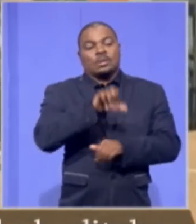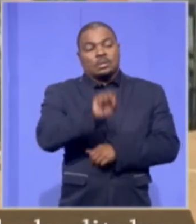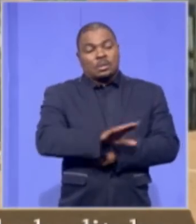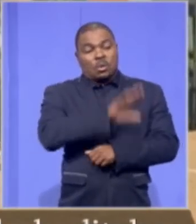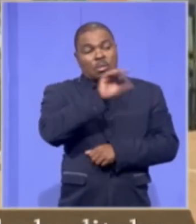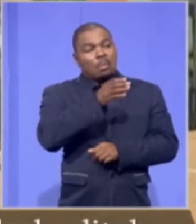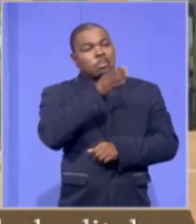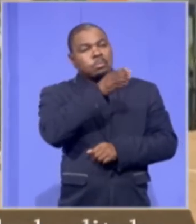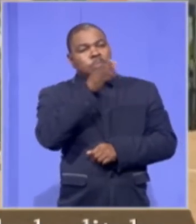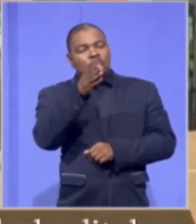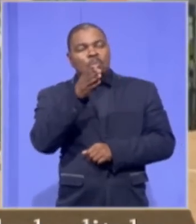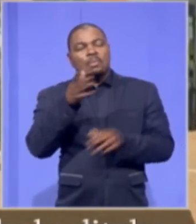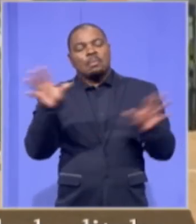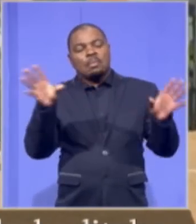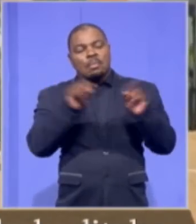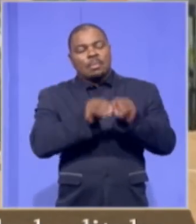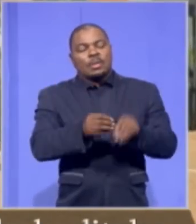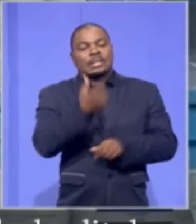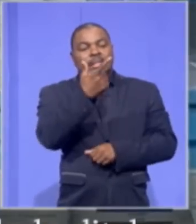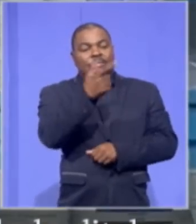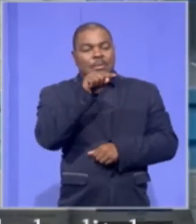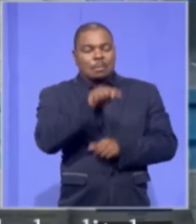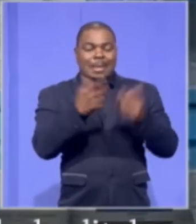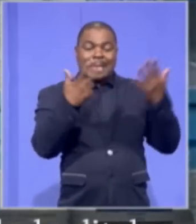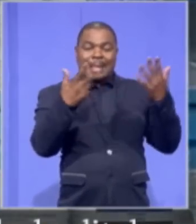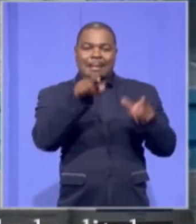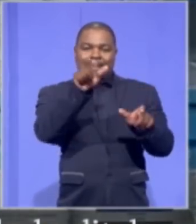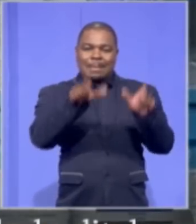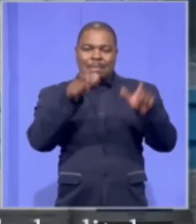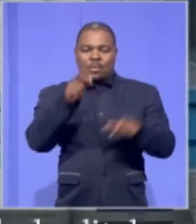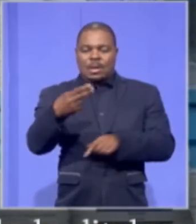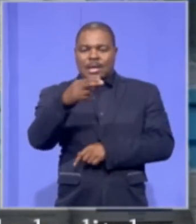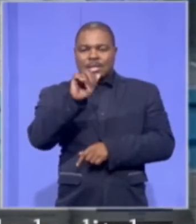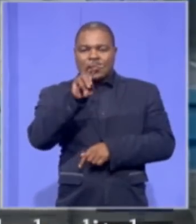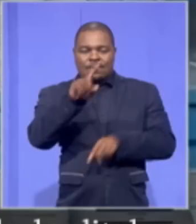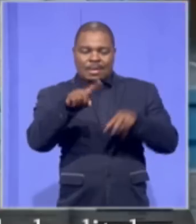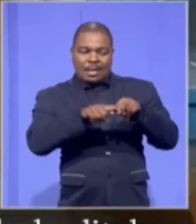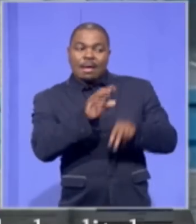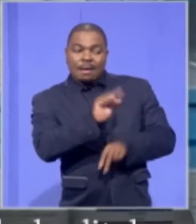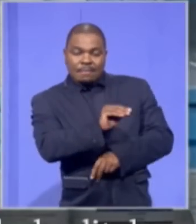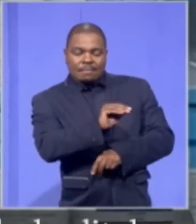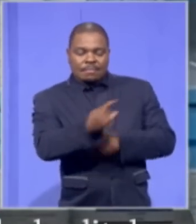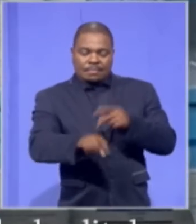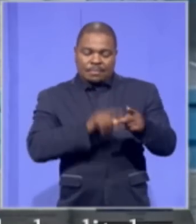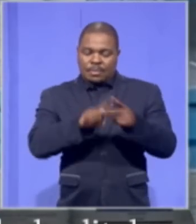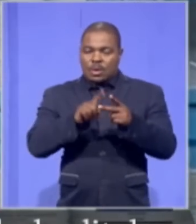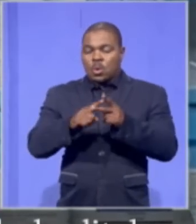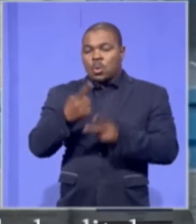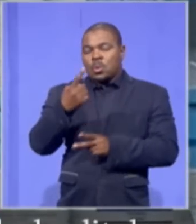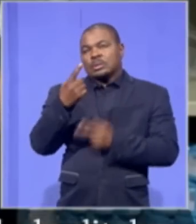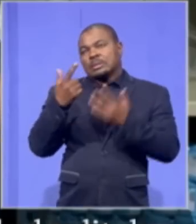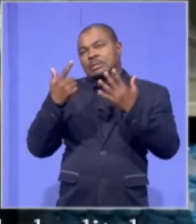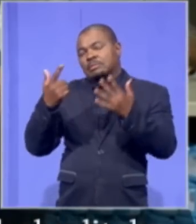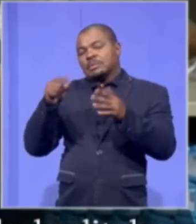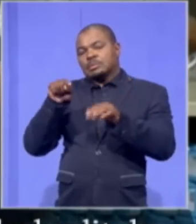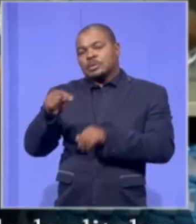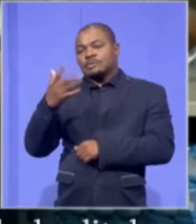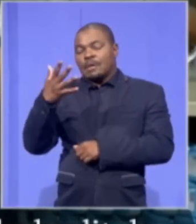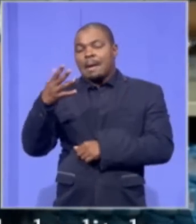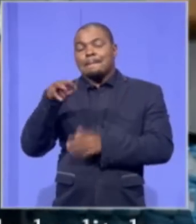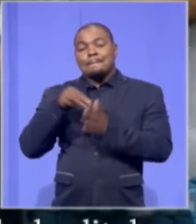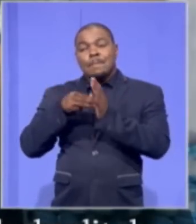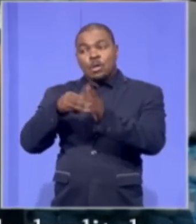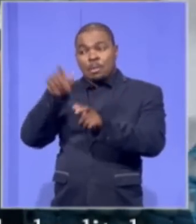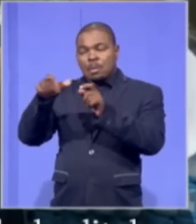le batho ba dimilione tše 7.8 bao ba phelago ka HIV le AIDS. Ba go ka balelwa go milione tše 7.5 ba